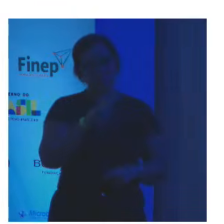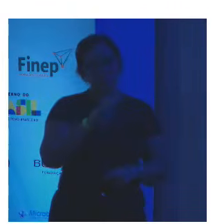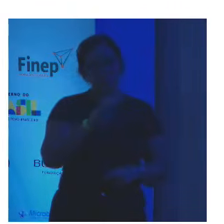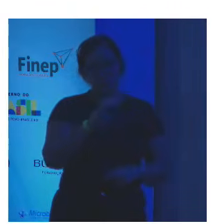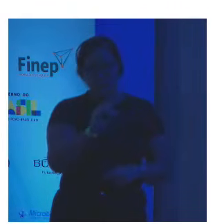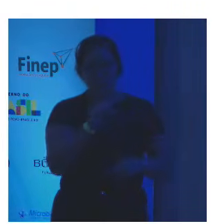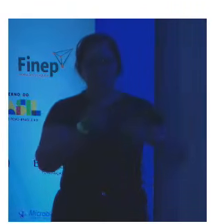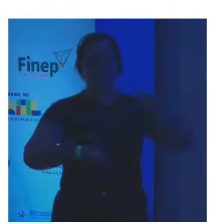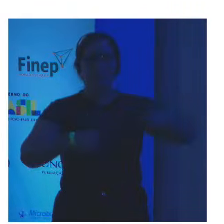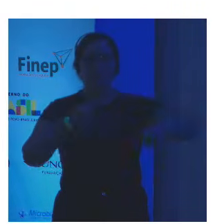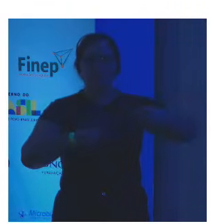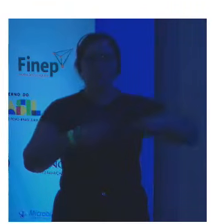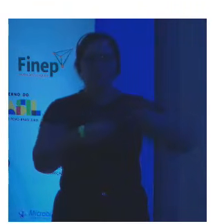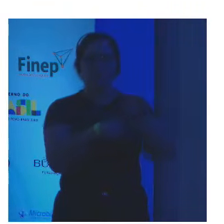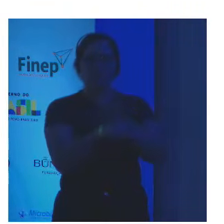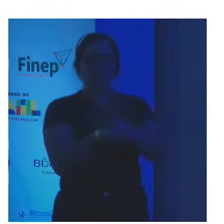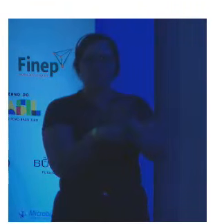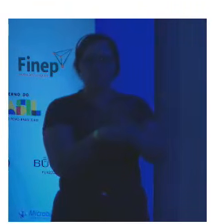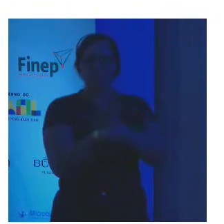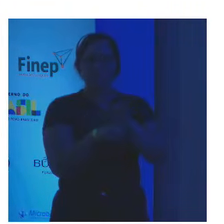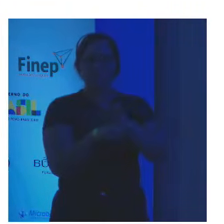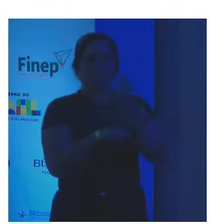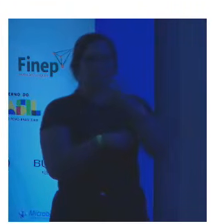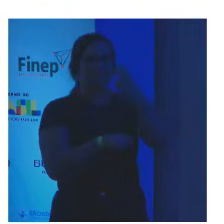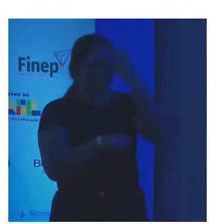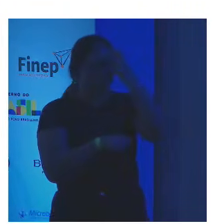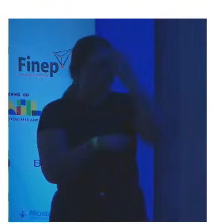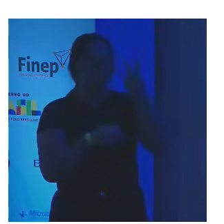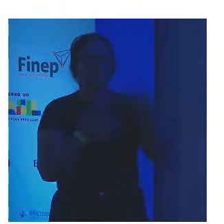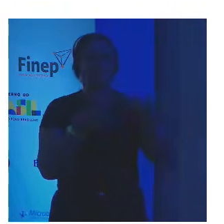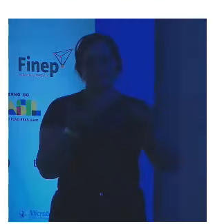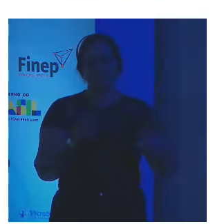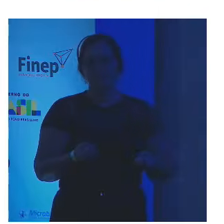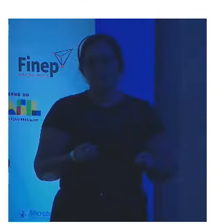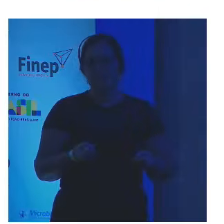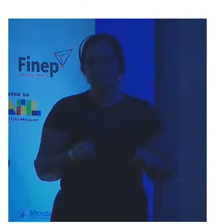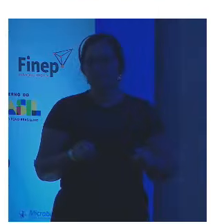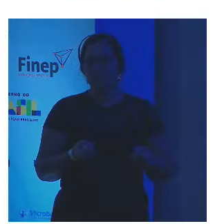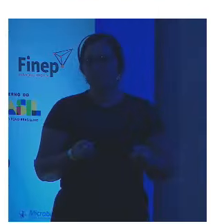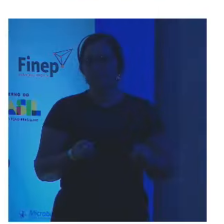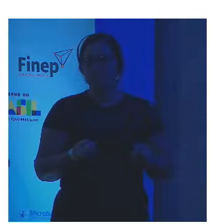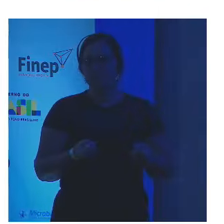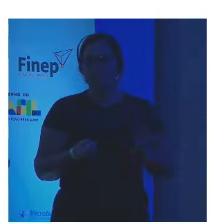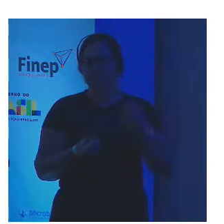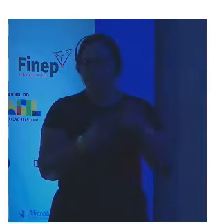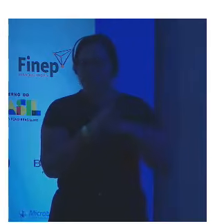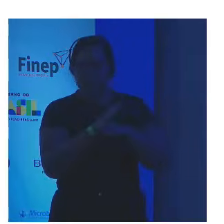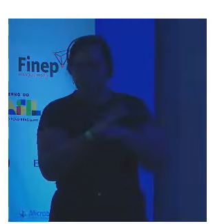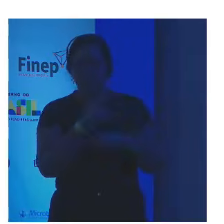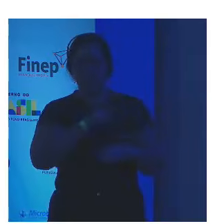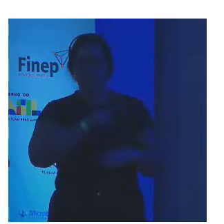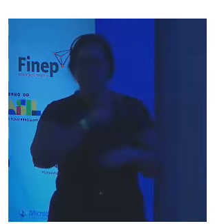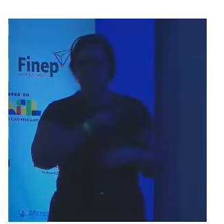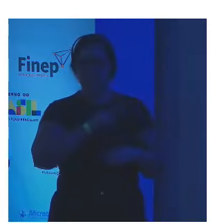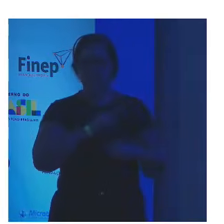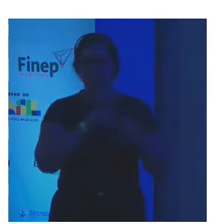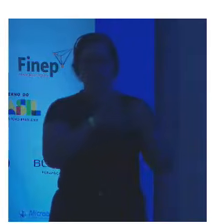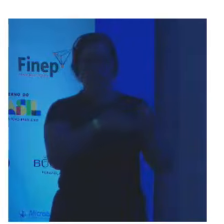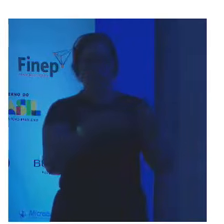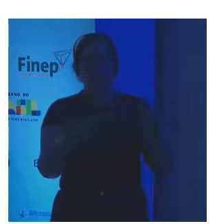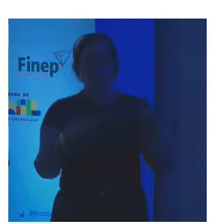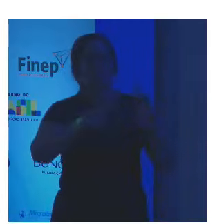instrument of good. So we will invest to have this digital twin ocean made. What does it mean